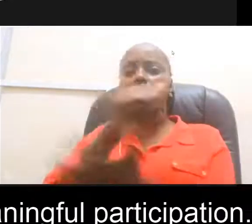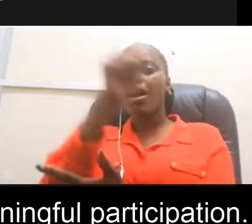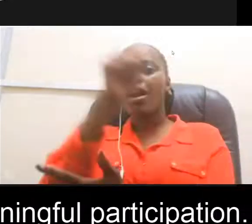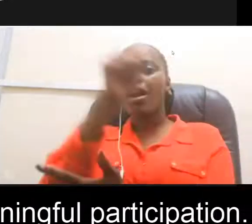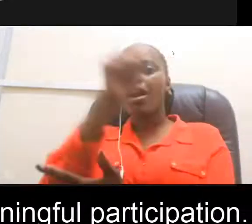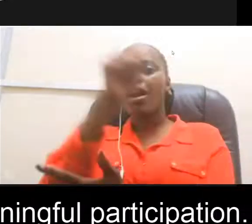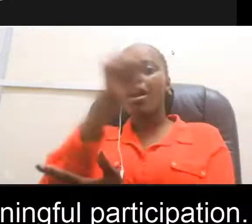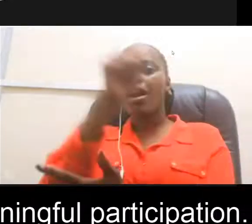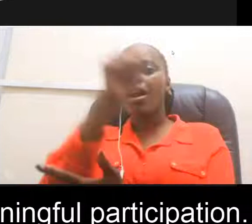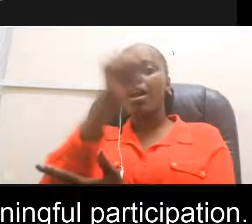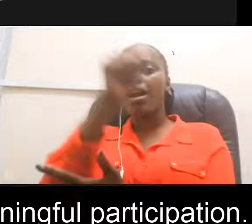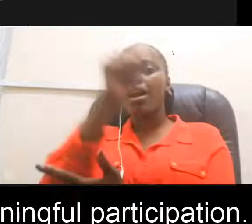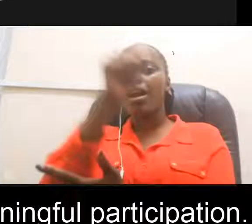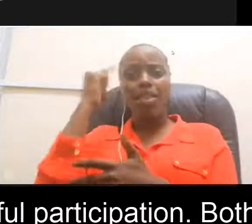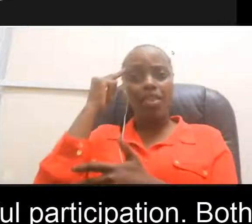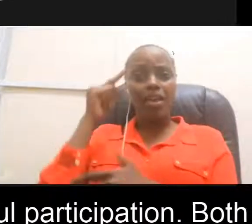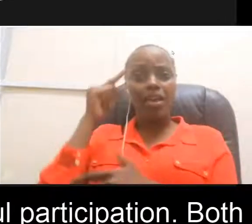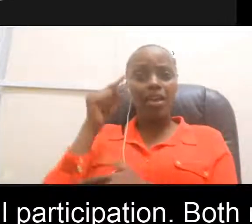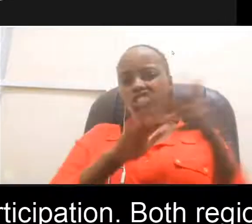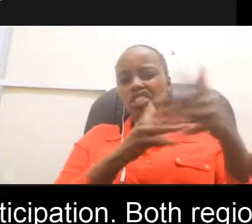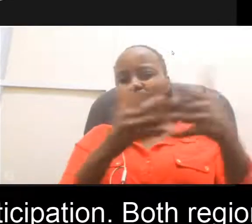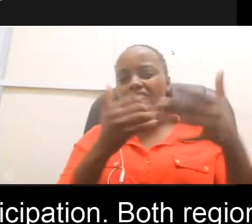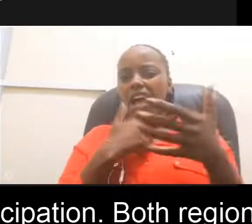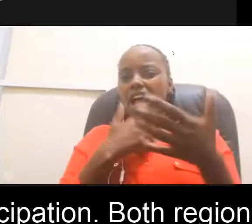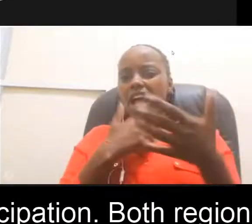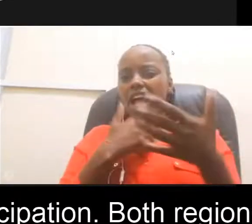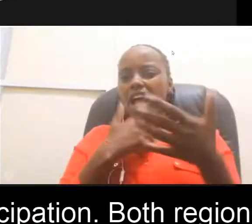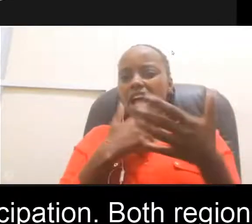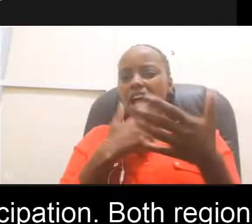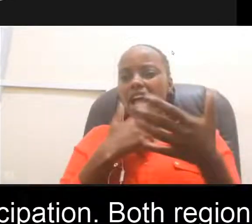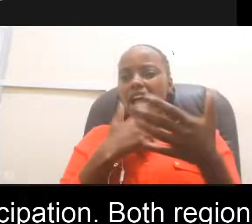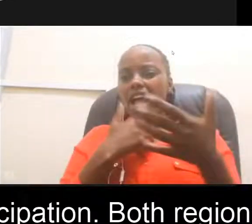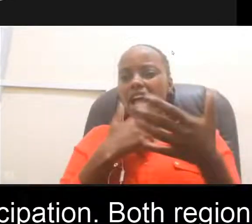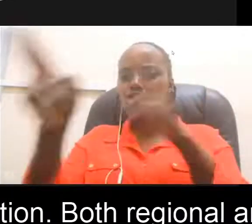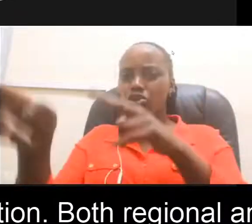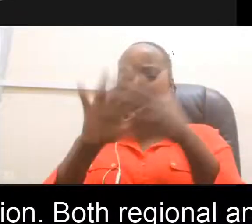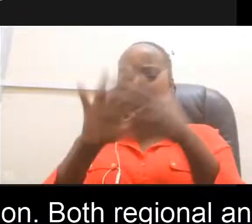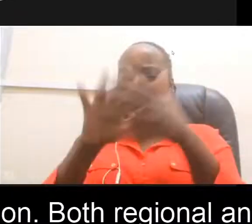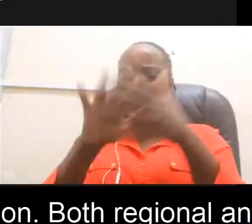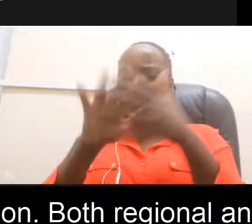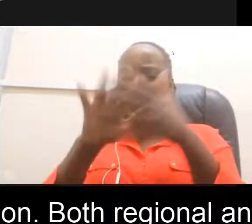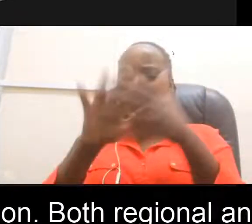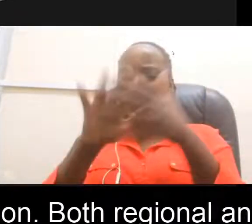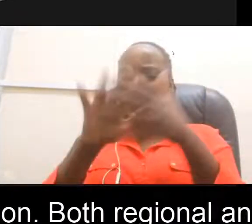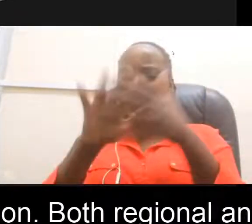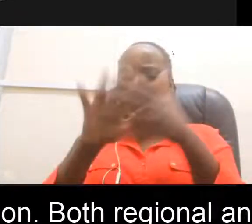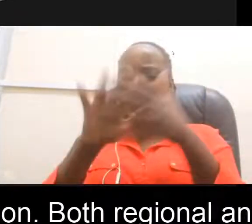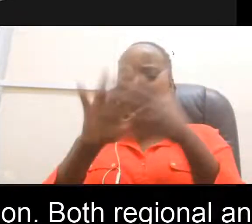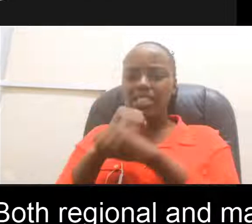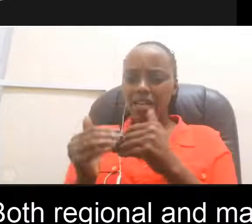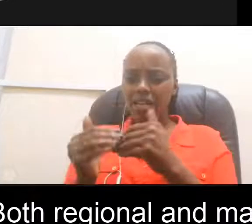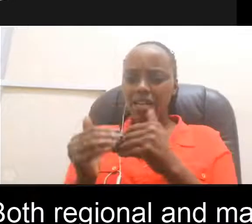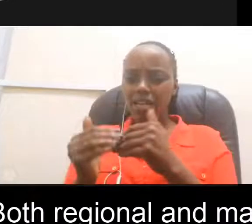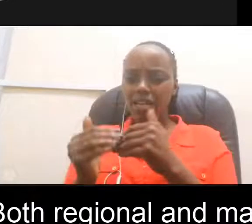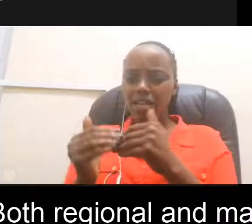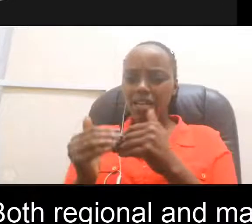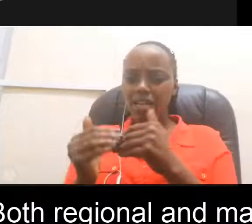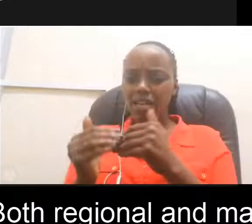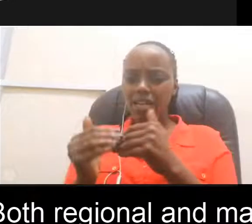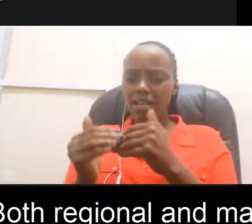think this should be the same with the Charter. We cannot all having had the Charter for 30 years. And as CSOs, we have a lot